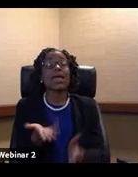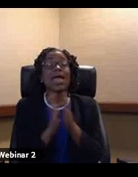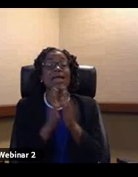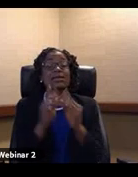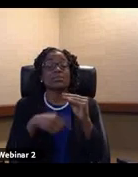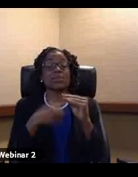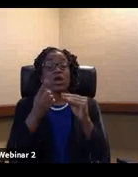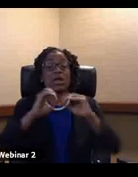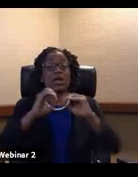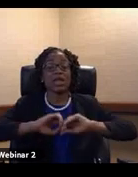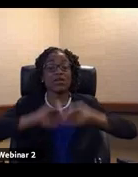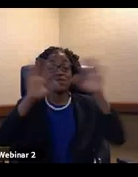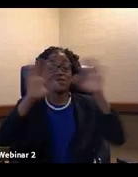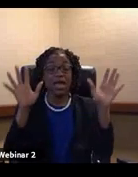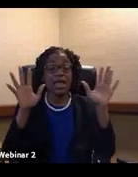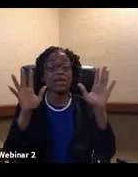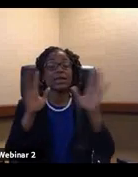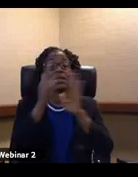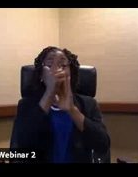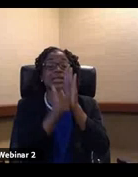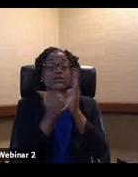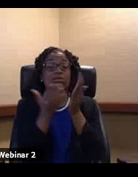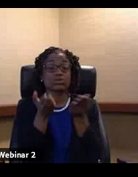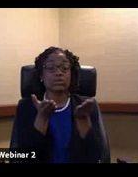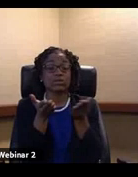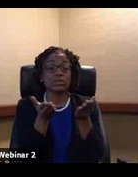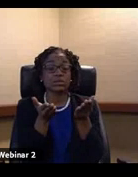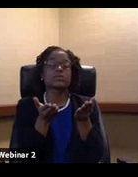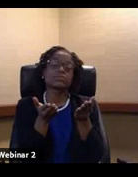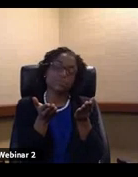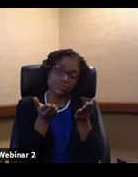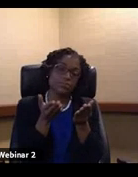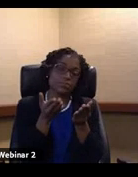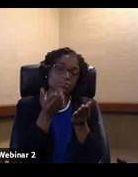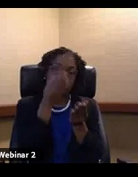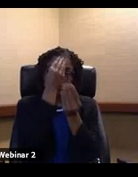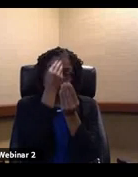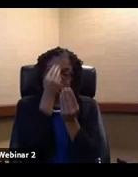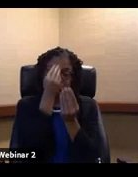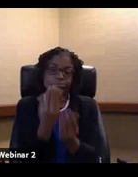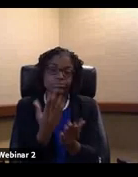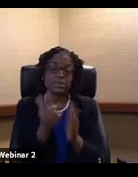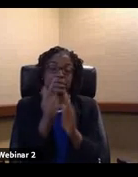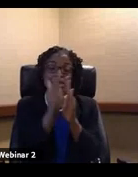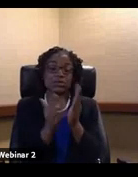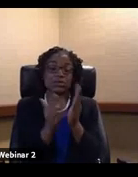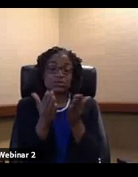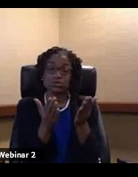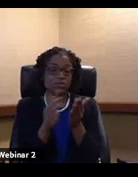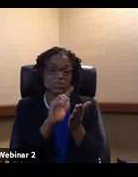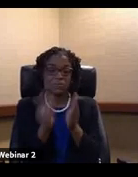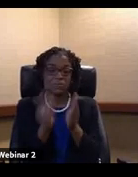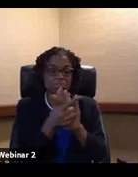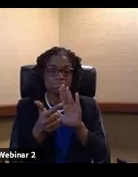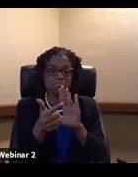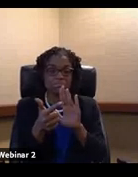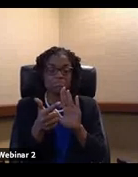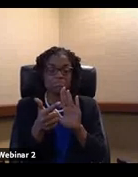Somebody asked about clarifying the limitations of legal services. In a large part, legal services are basically unallowable except